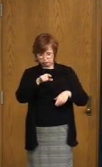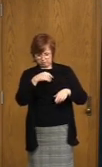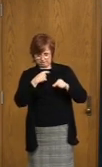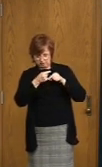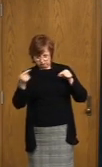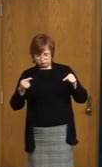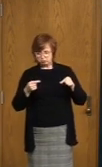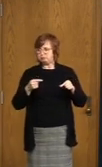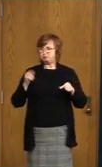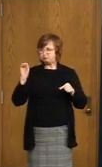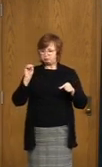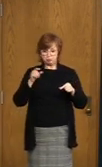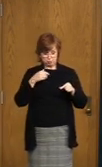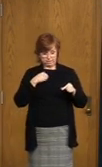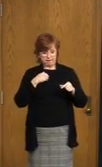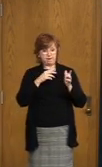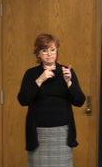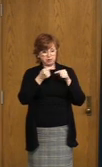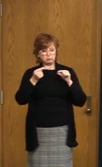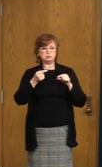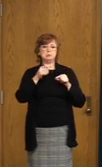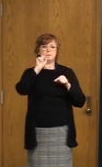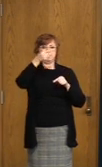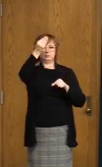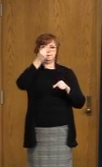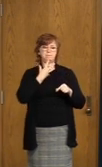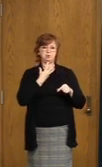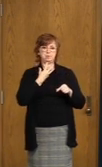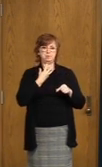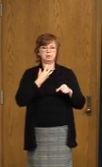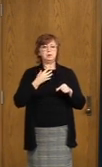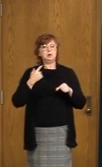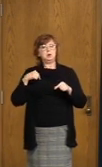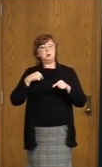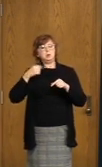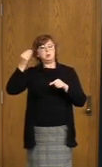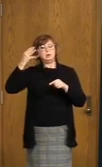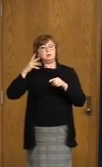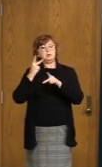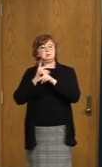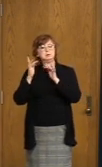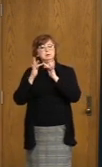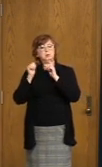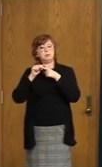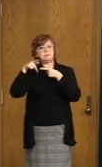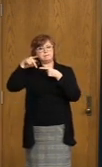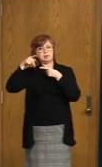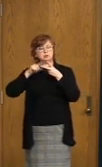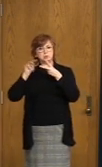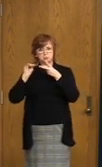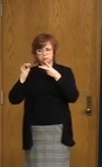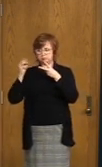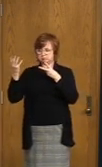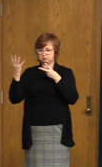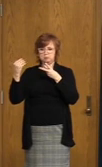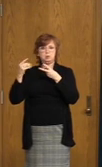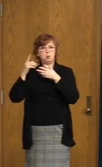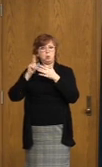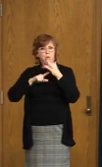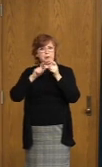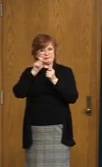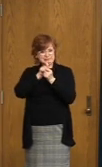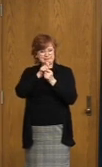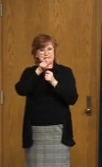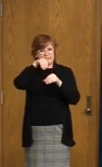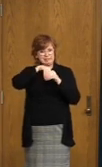comparing our rates with both Moderna and Pfizer in Saskatchewan with other provinces and internationally. But certainly,